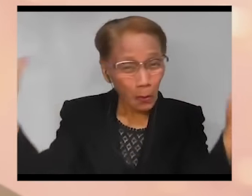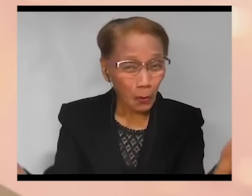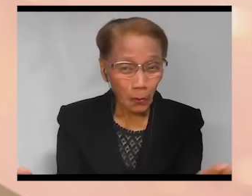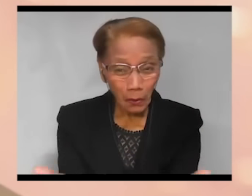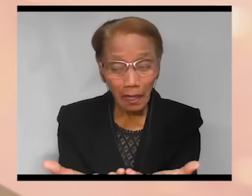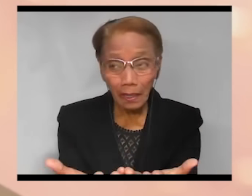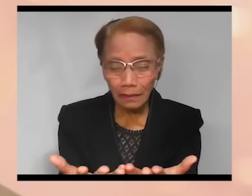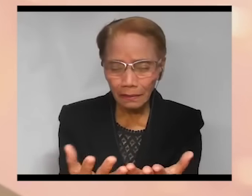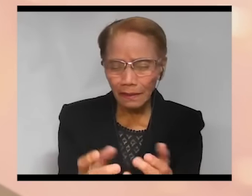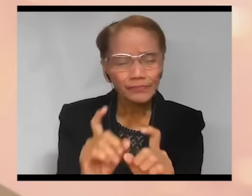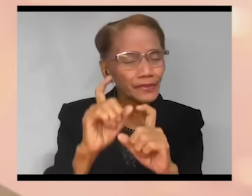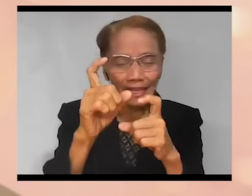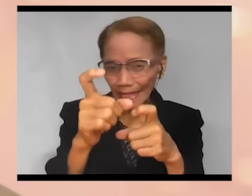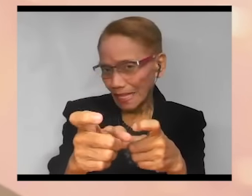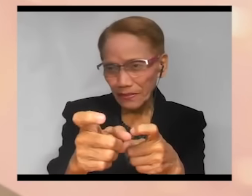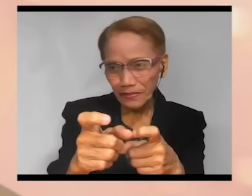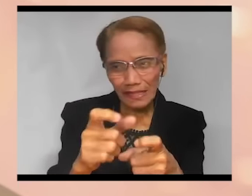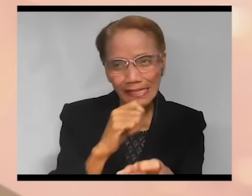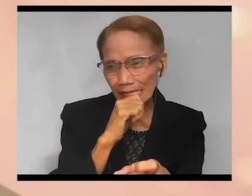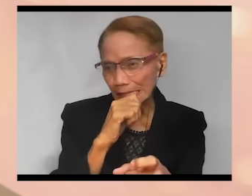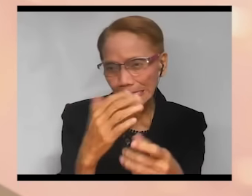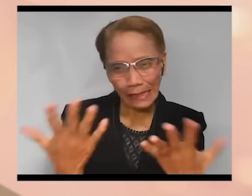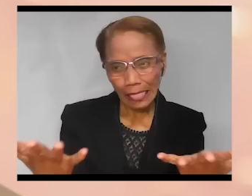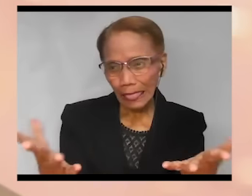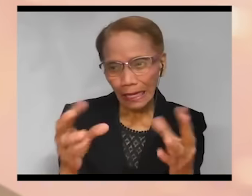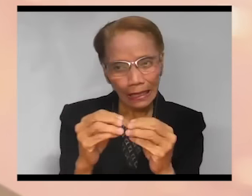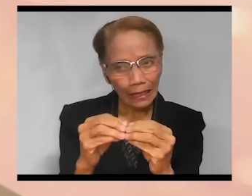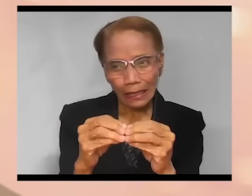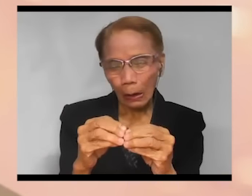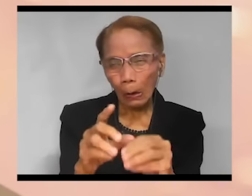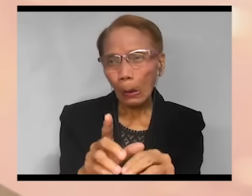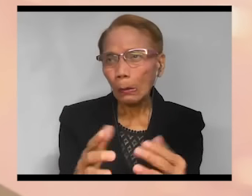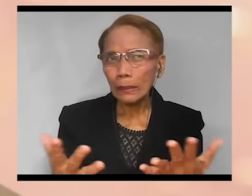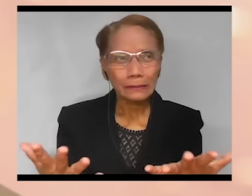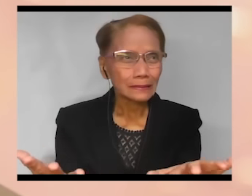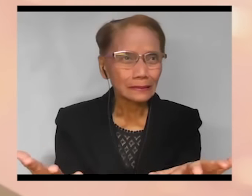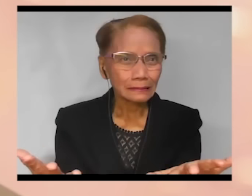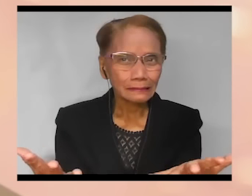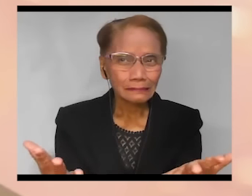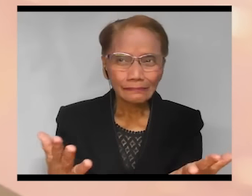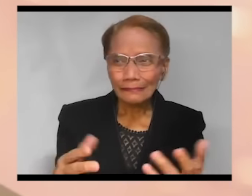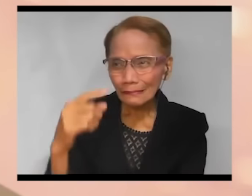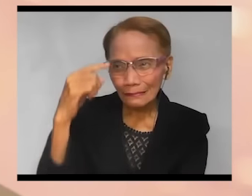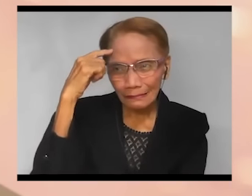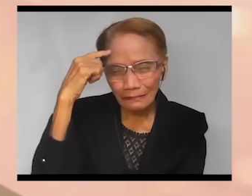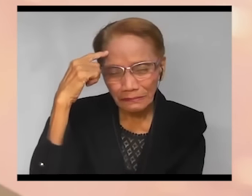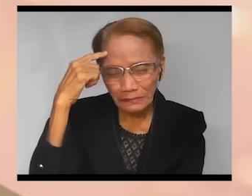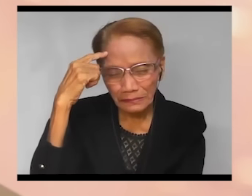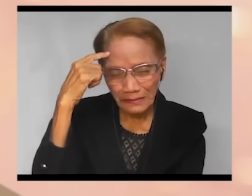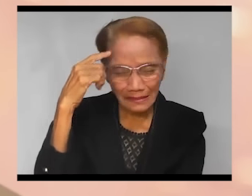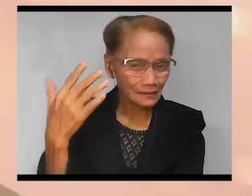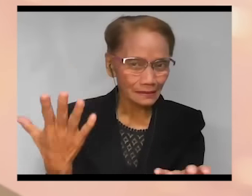gift is not anymore the determining mindset.